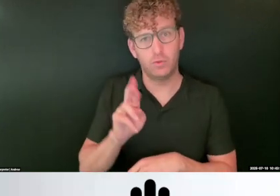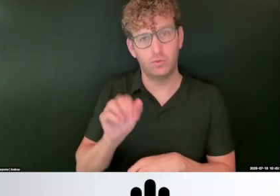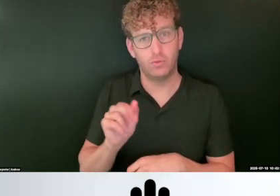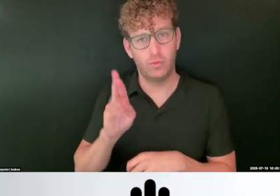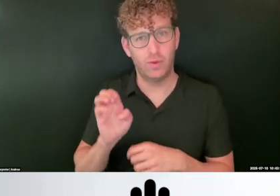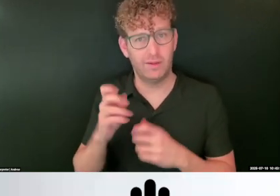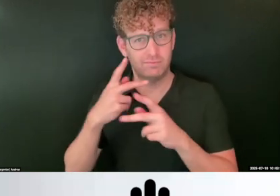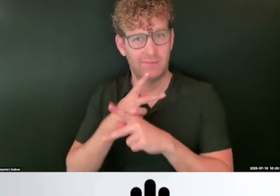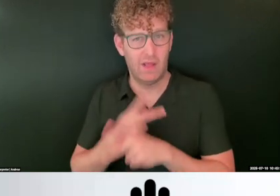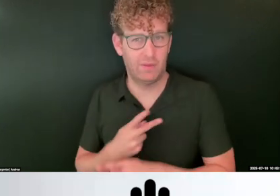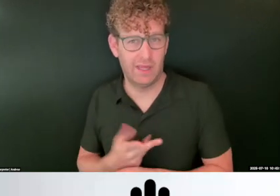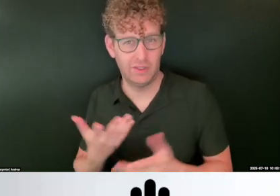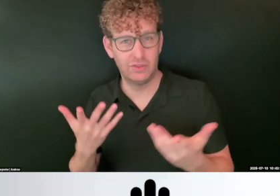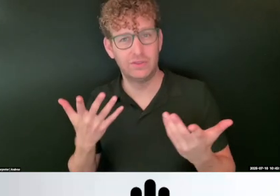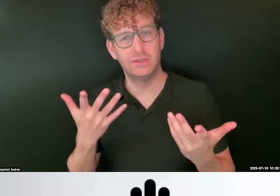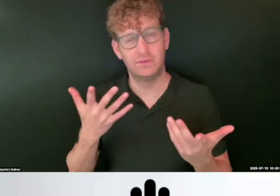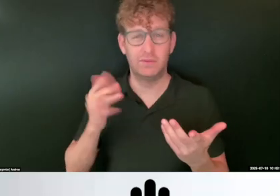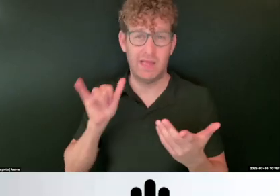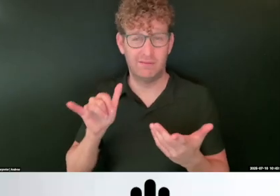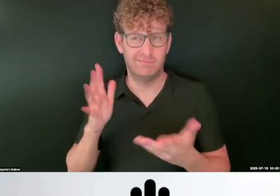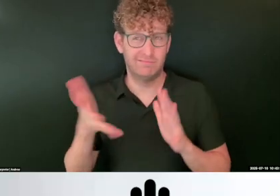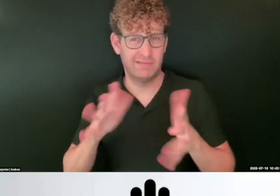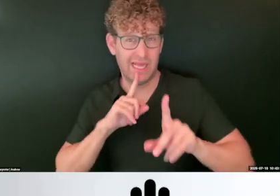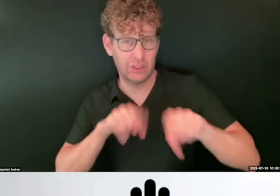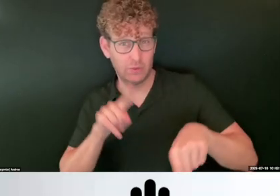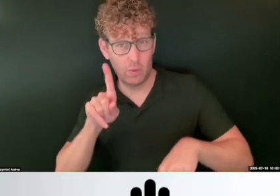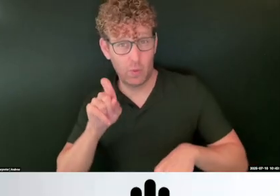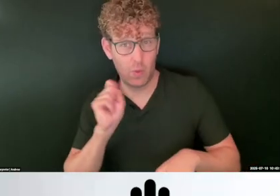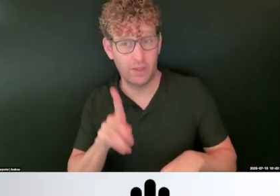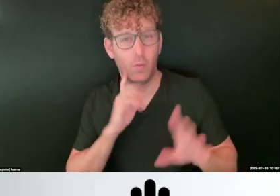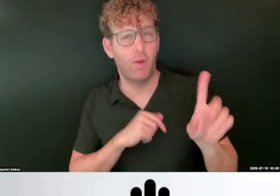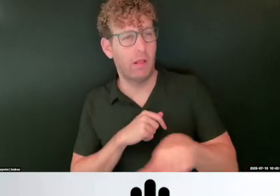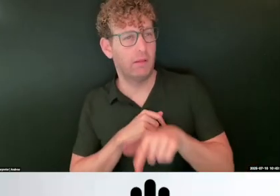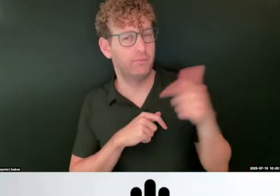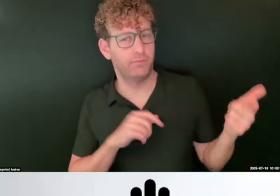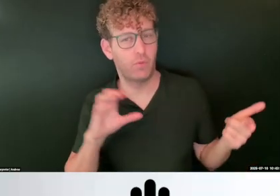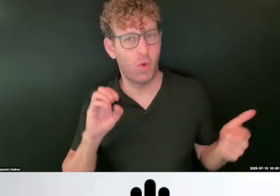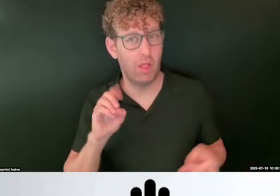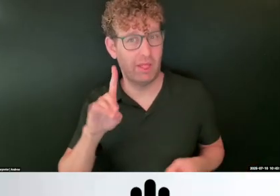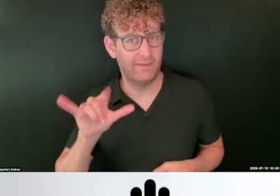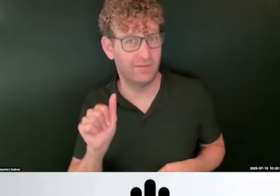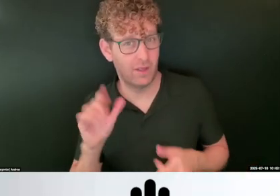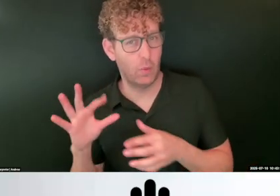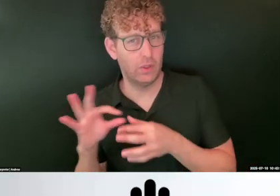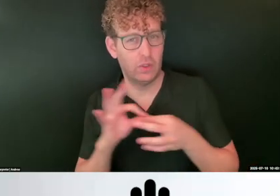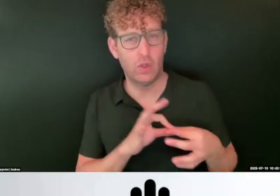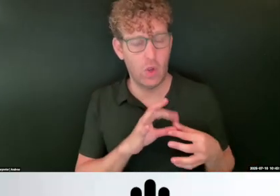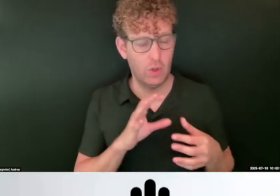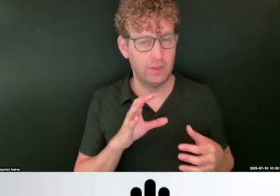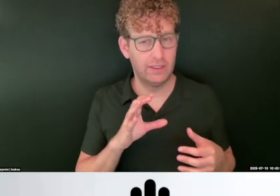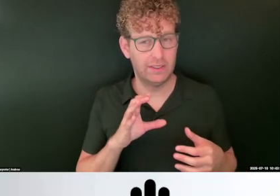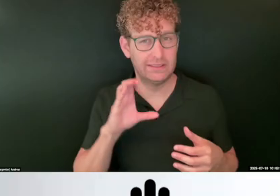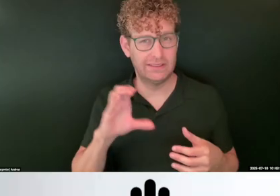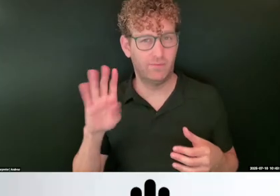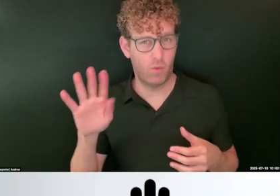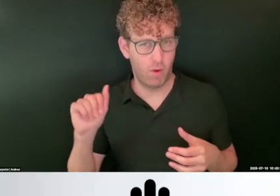ahead and hand it on over to Olivia regarding the CC4A burn rate. Yeah, so for the